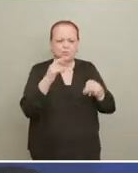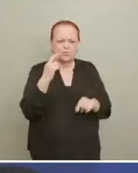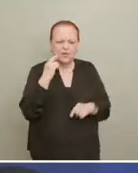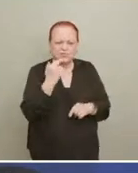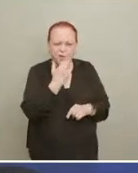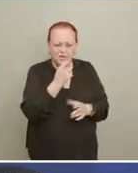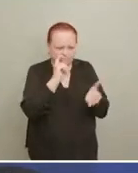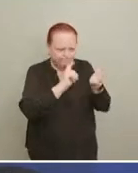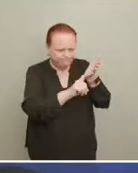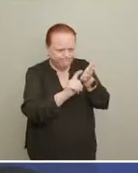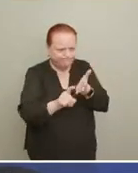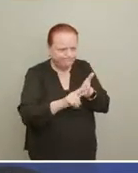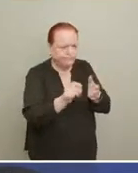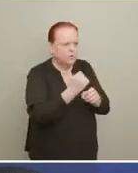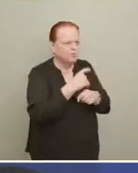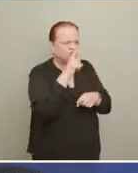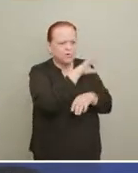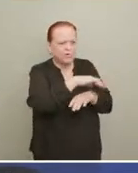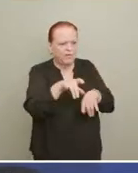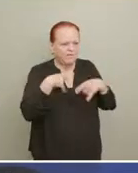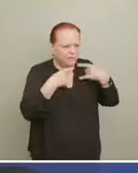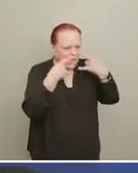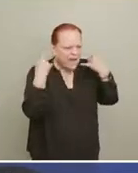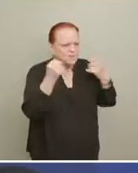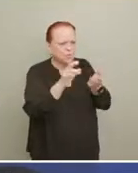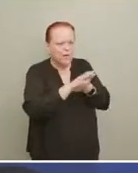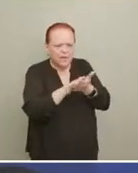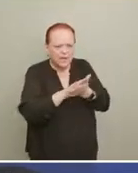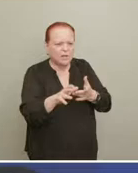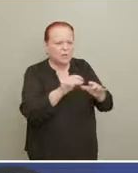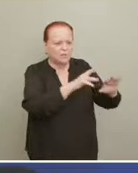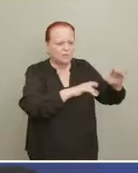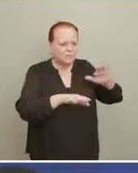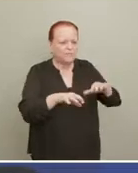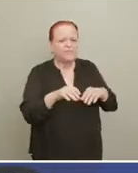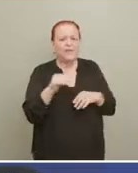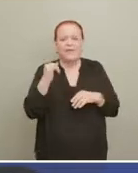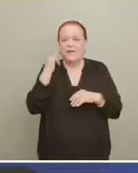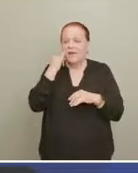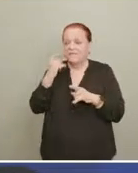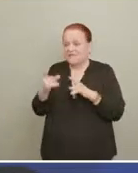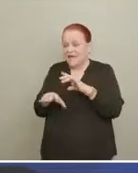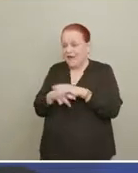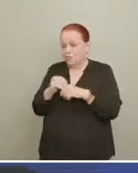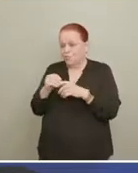And so if it's outdoors as well as indoors, we have more area to inspect.